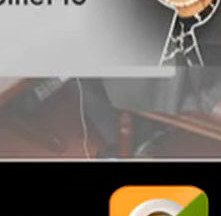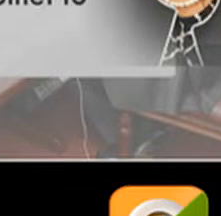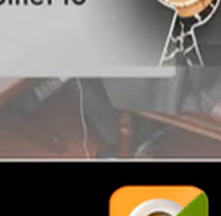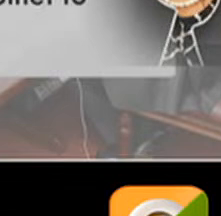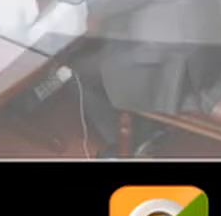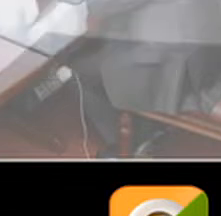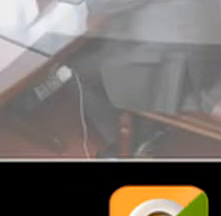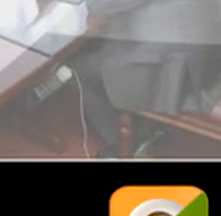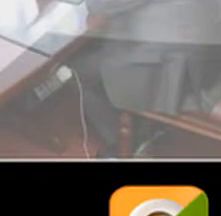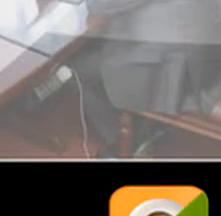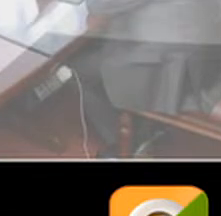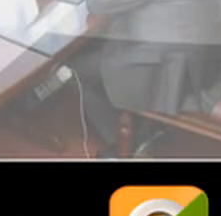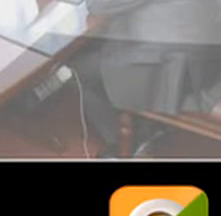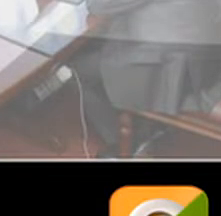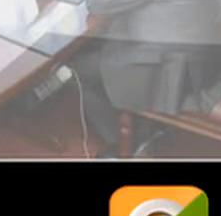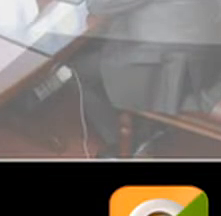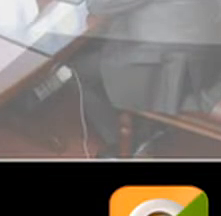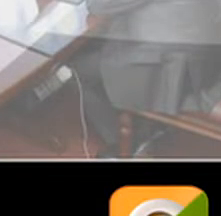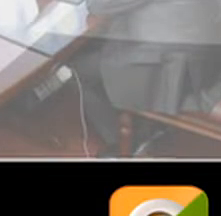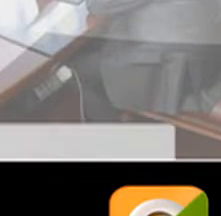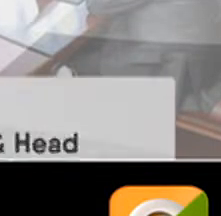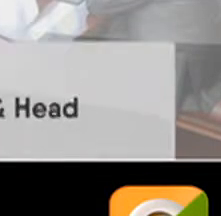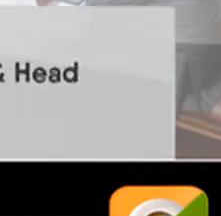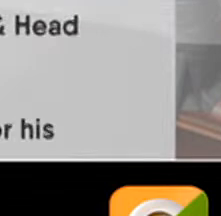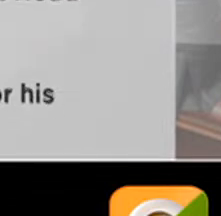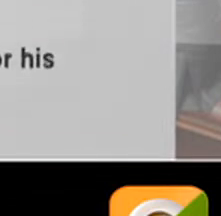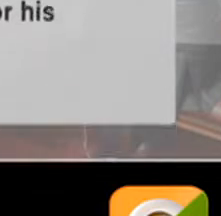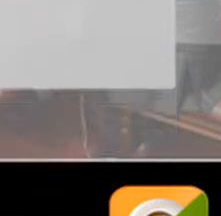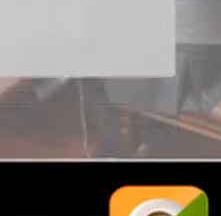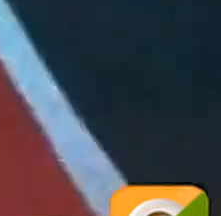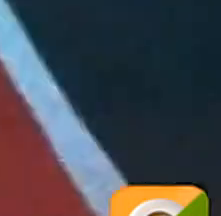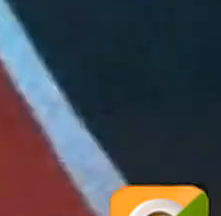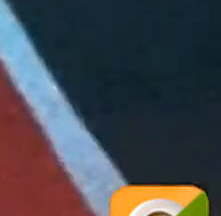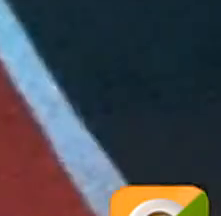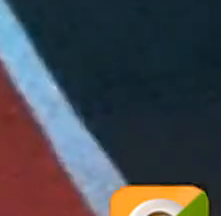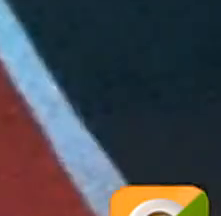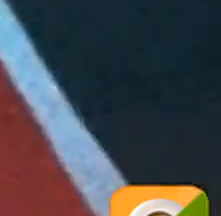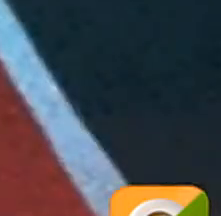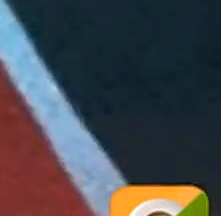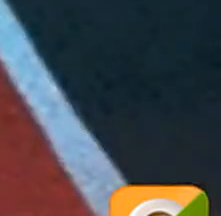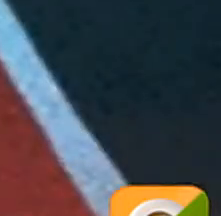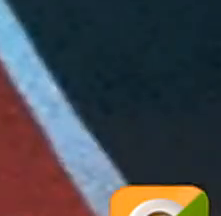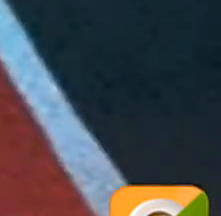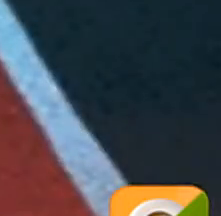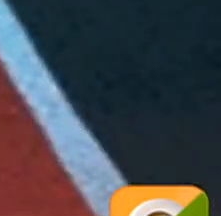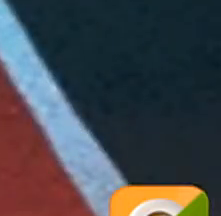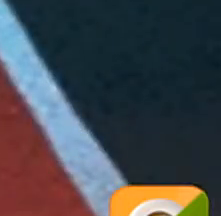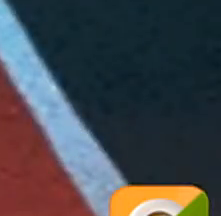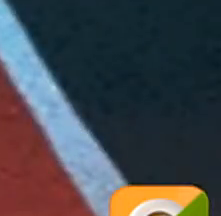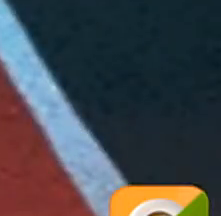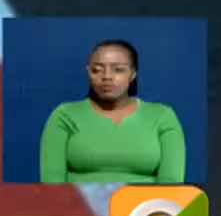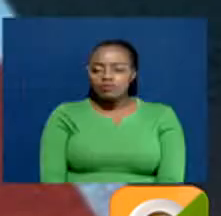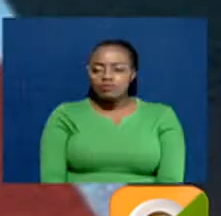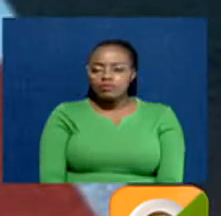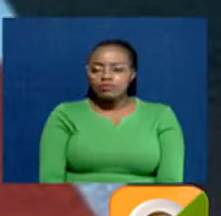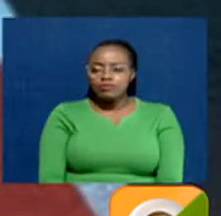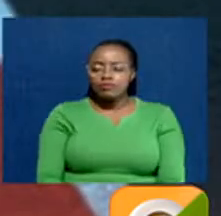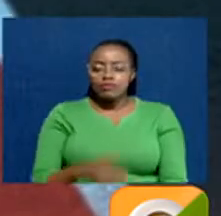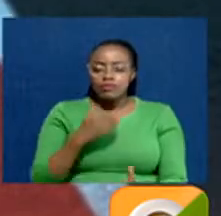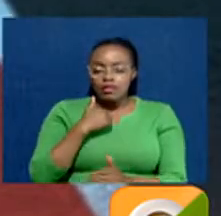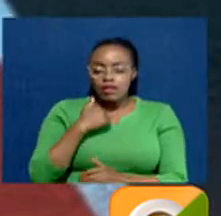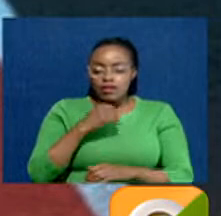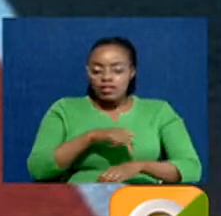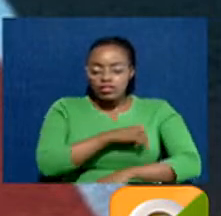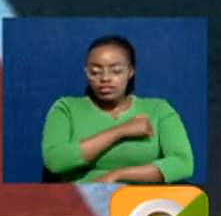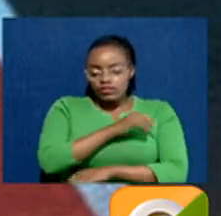of the cabinet secretaries. And aligning that to the party manifesto. Aligning that to the party manifesto. Which the majority leader can do. There's a chief whip also